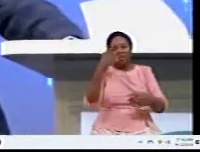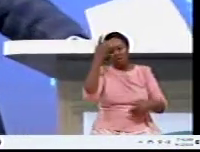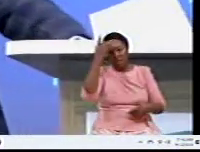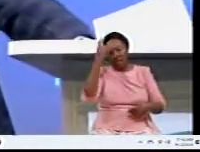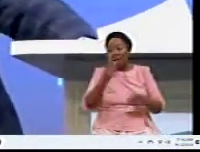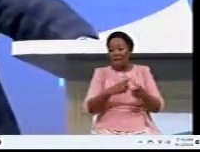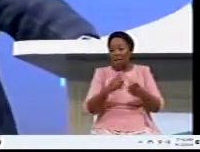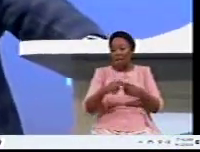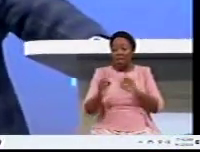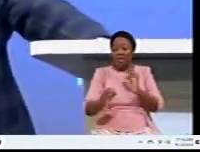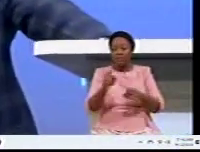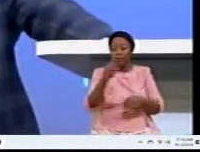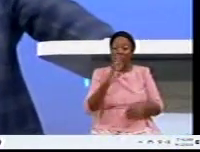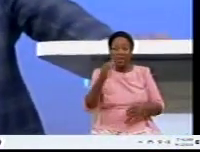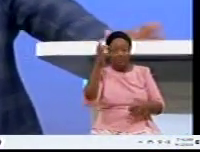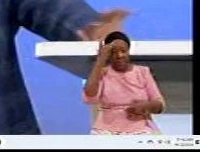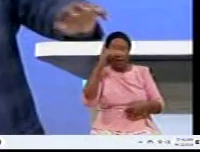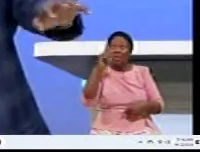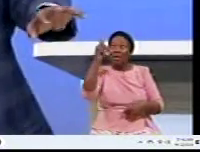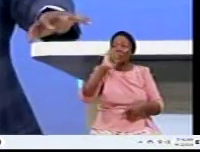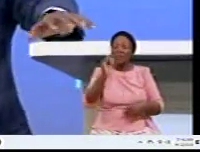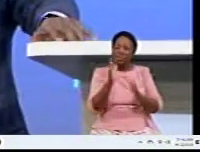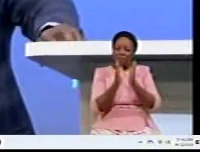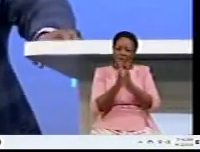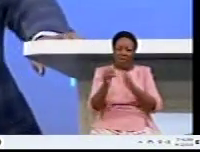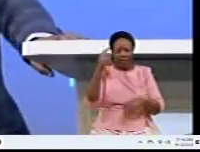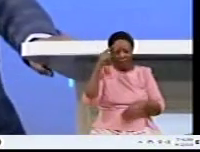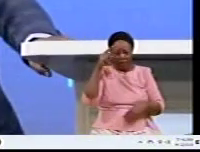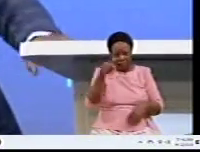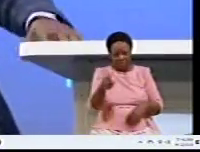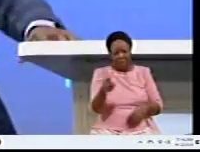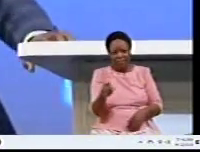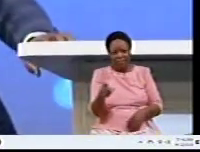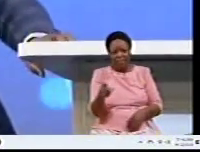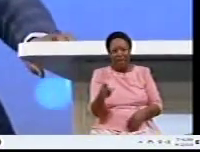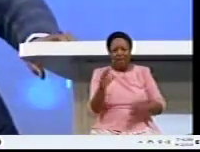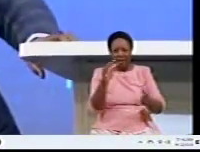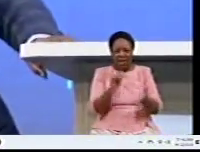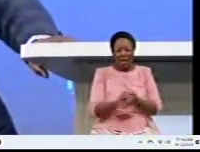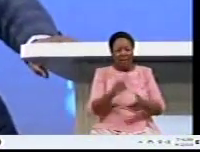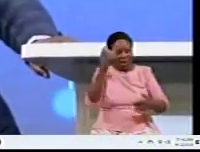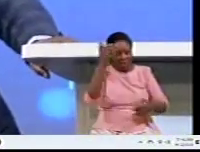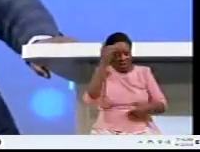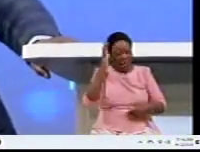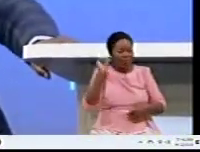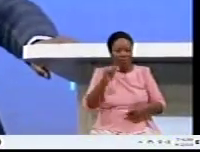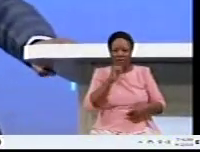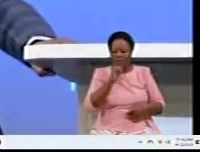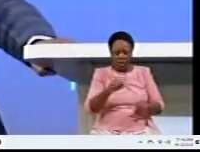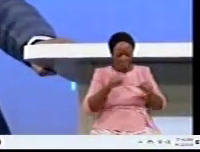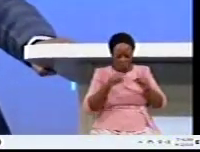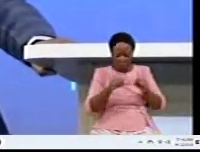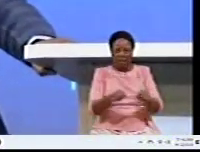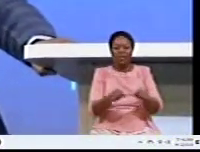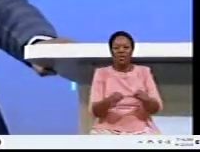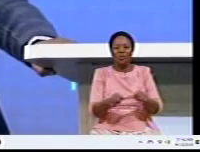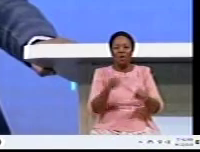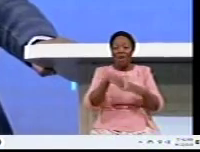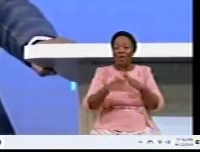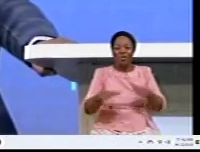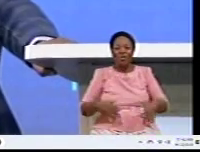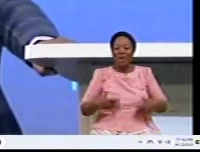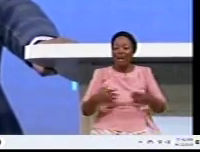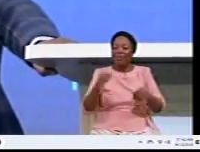you're sick, he's making intercession for you, that sickness will not continue in your life,